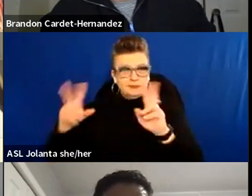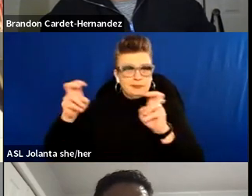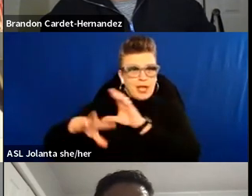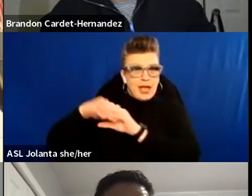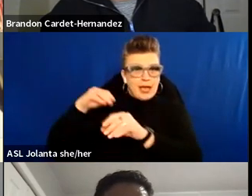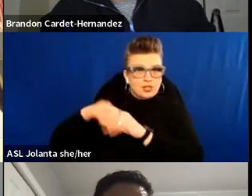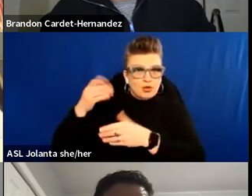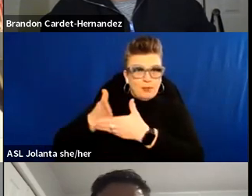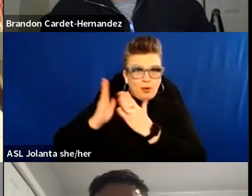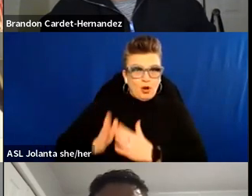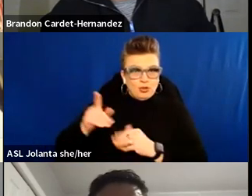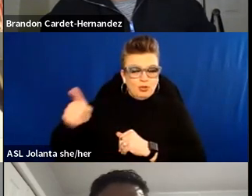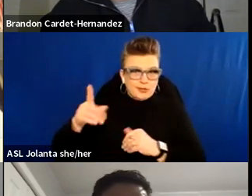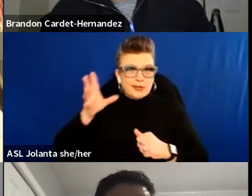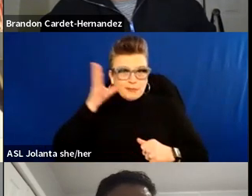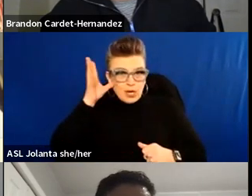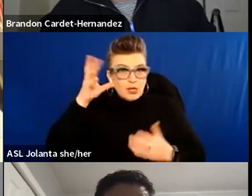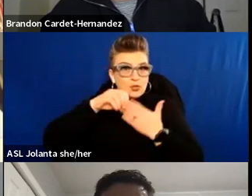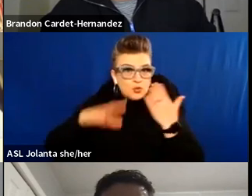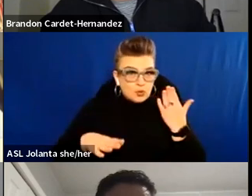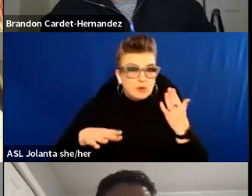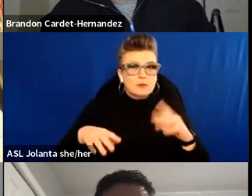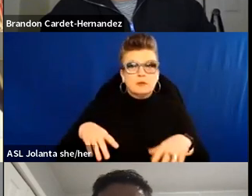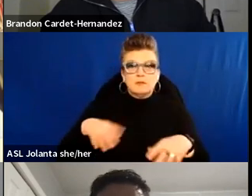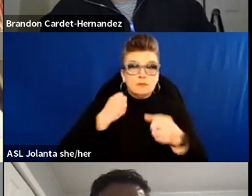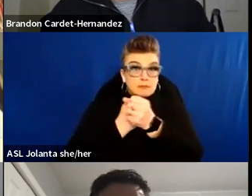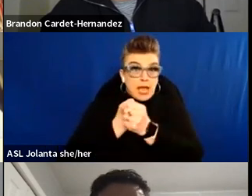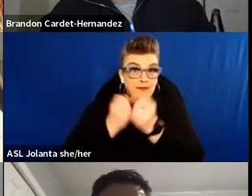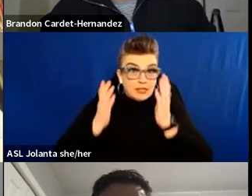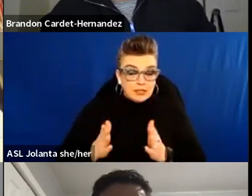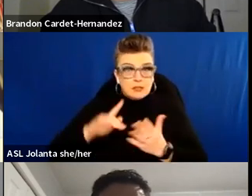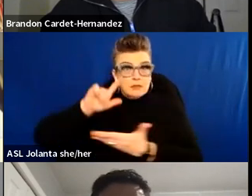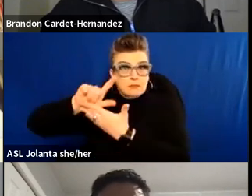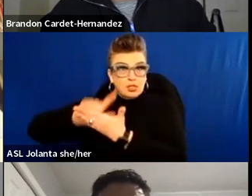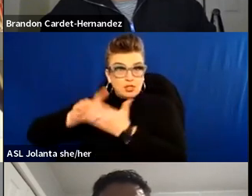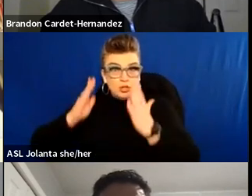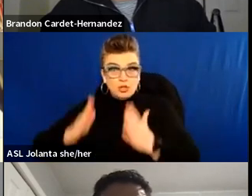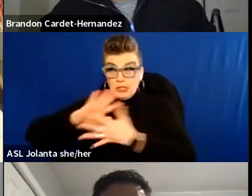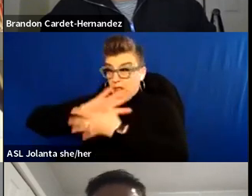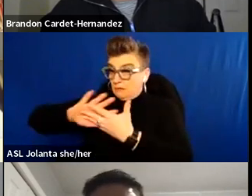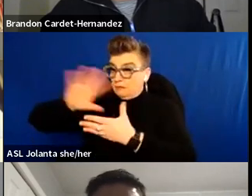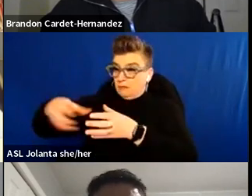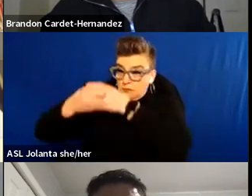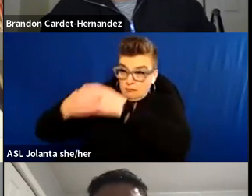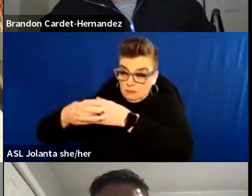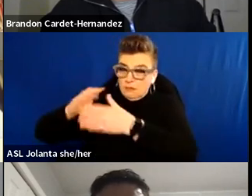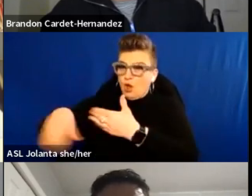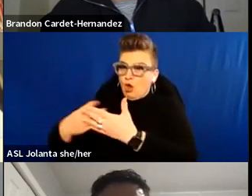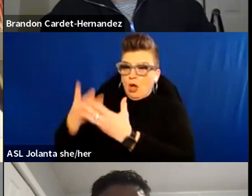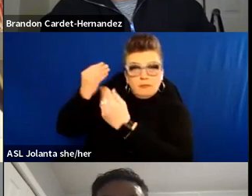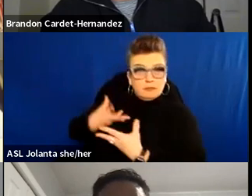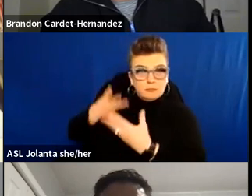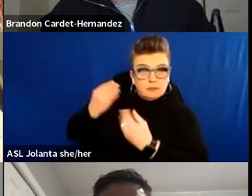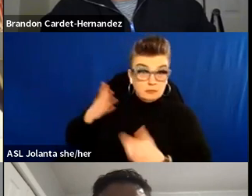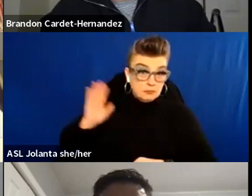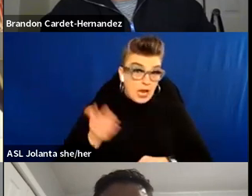group of representative of parents students um advocates attorneys and they help us inform us on the work that we do like ahead